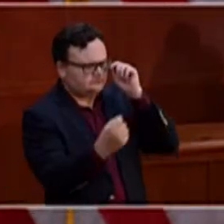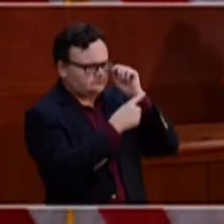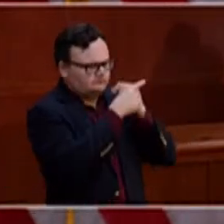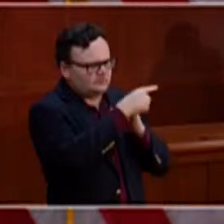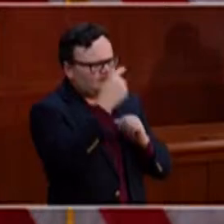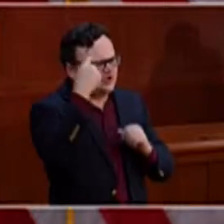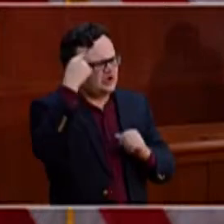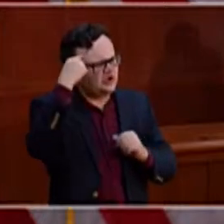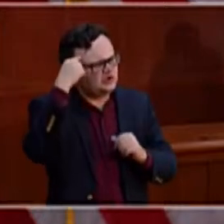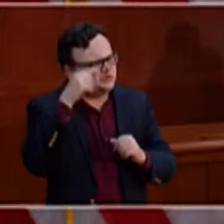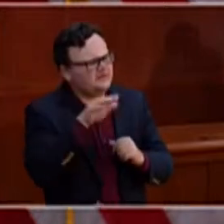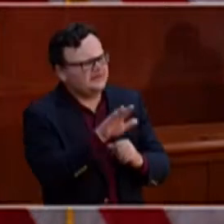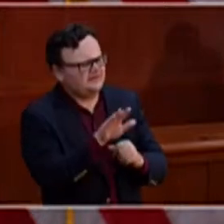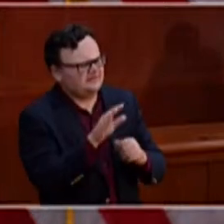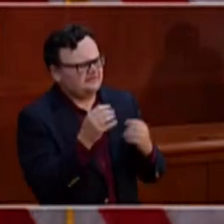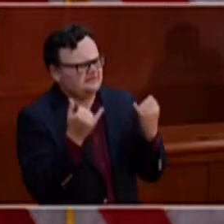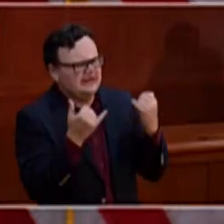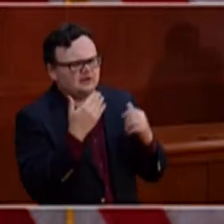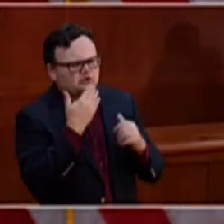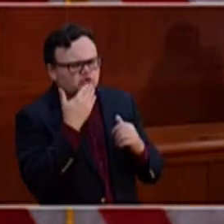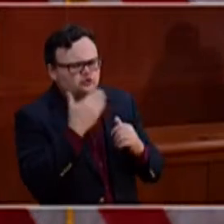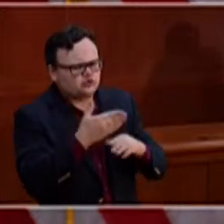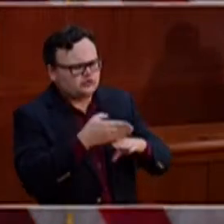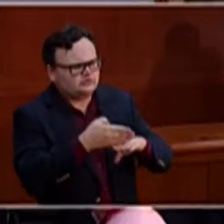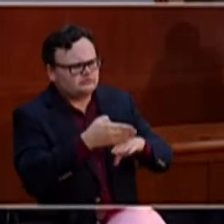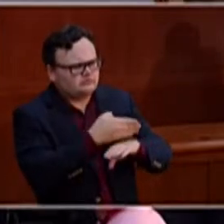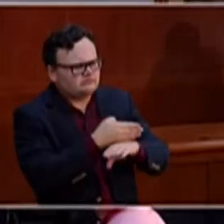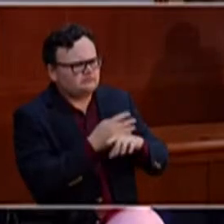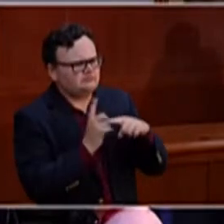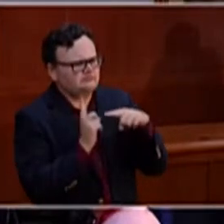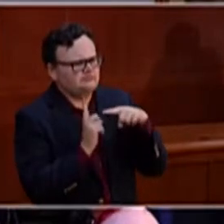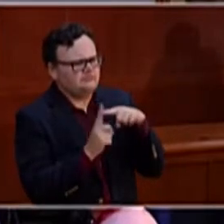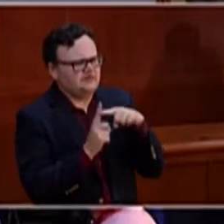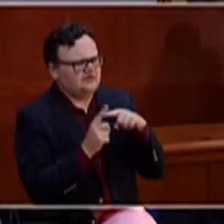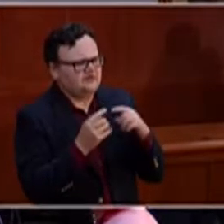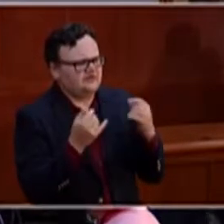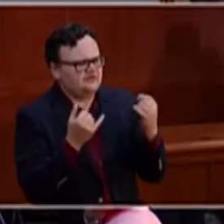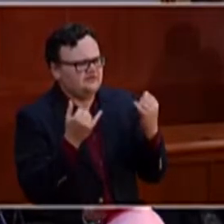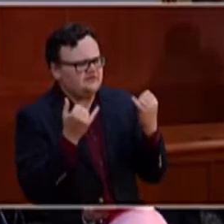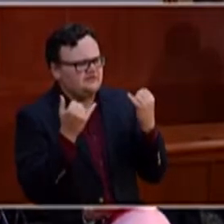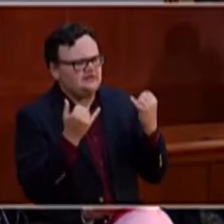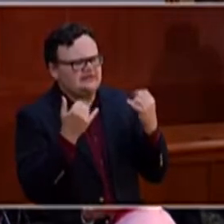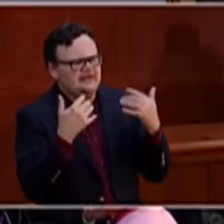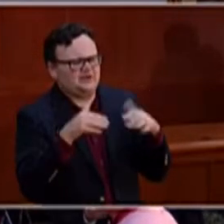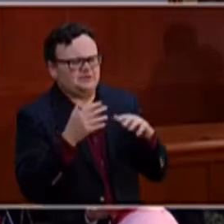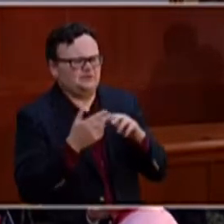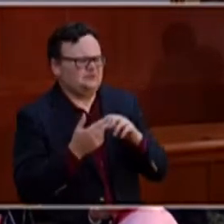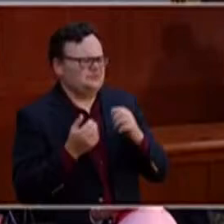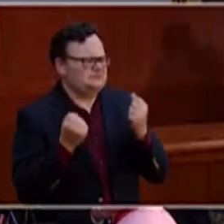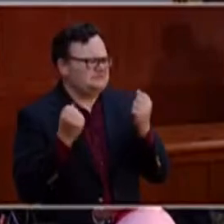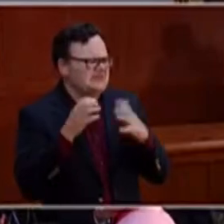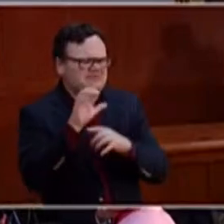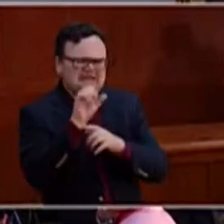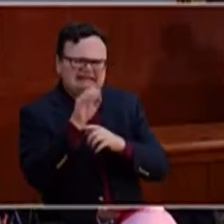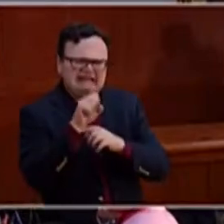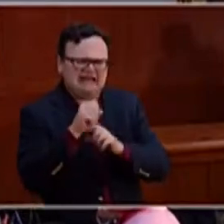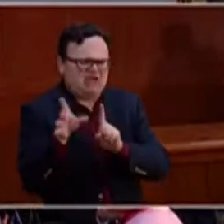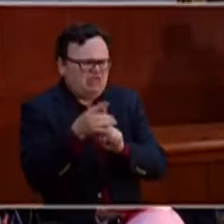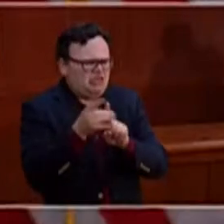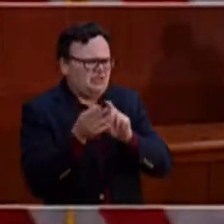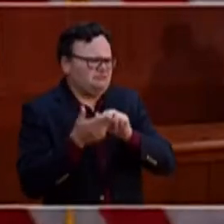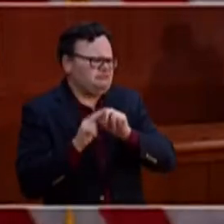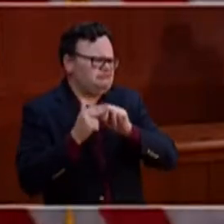good direction? As you said, this is the first day that we haven't had over 10,000 additional cases. Yeah, but you got to understand. I mean, those